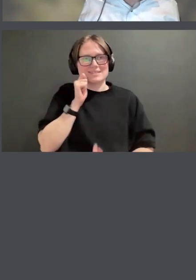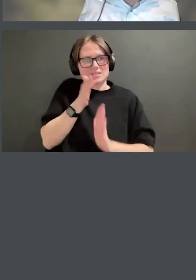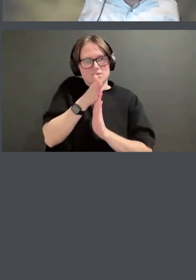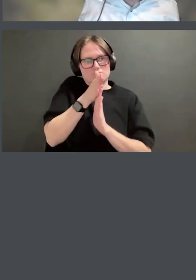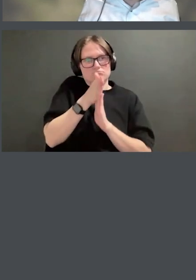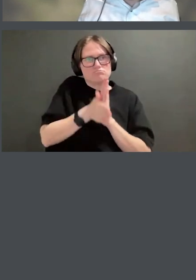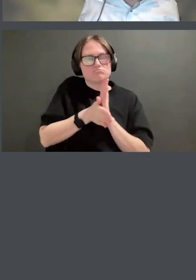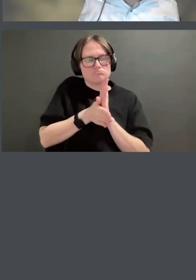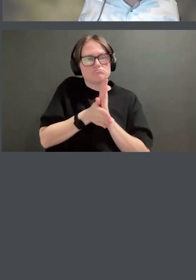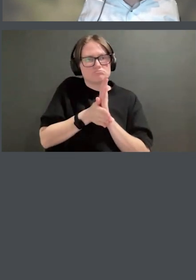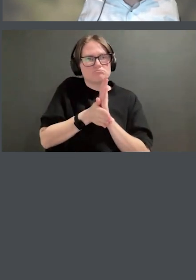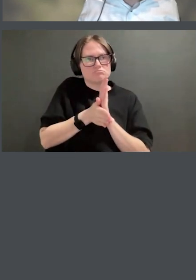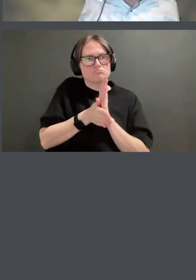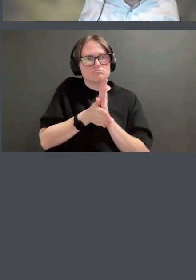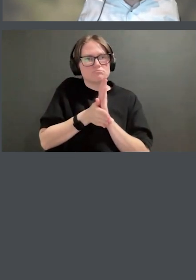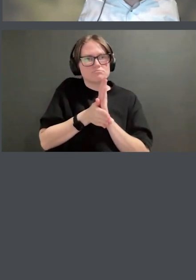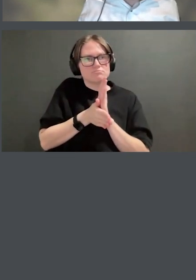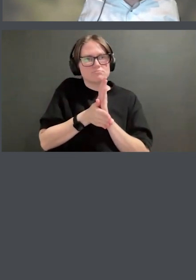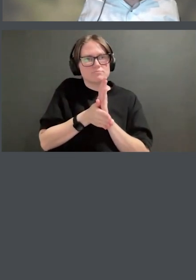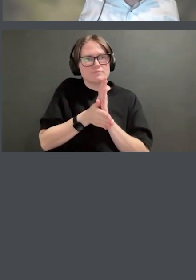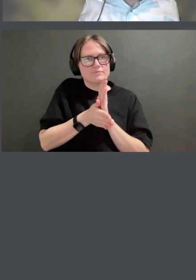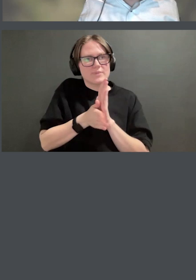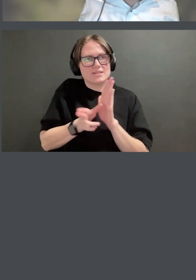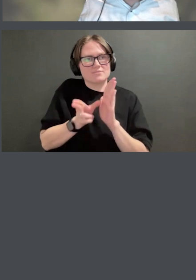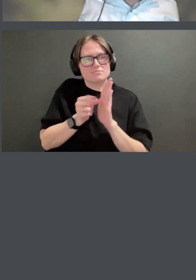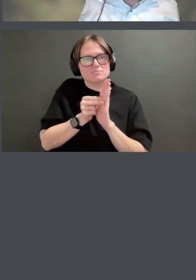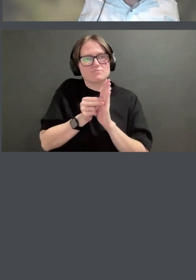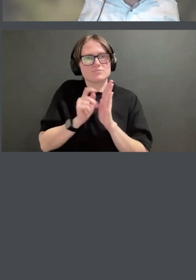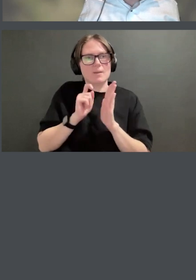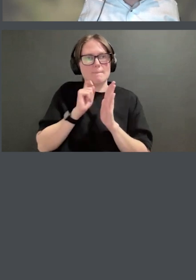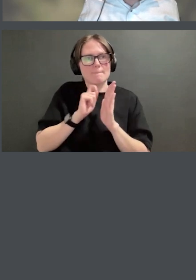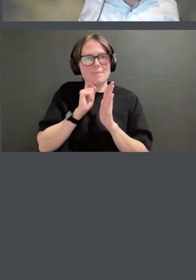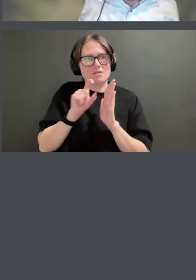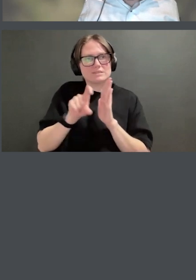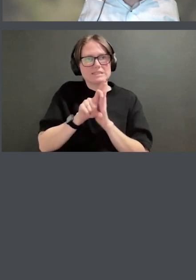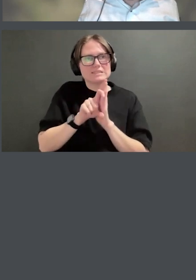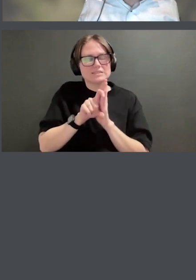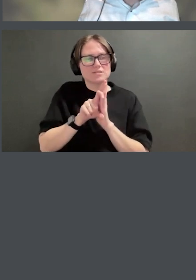flat metal magnetic disc that is